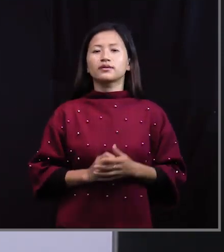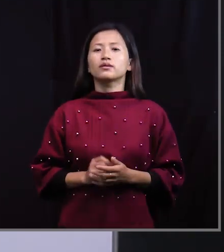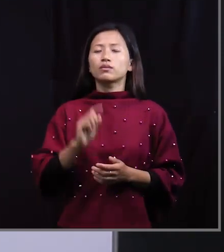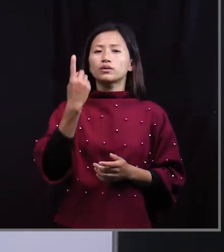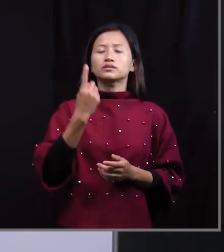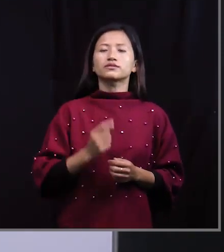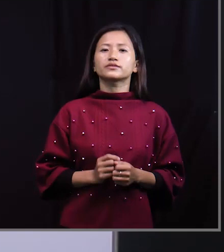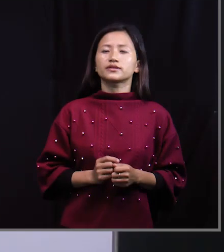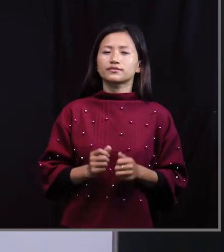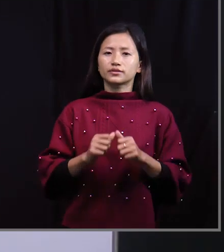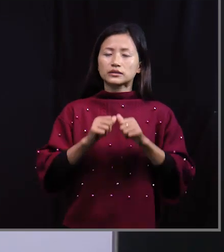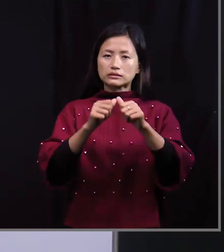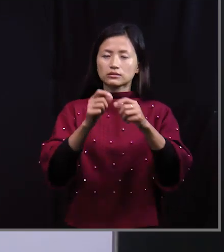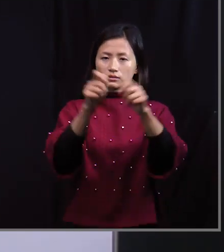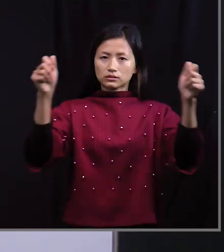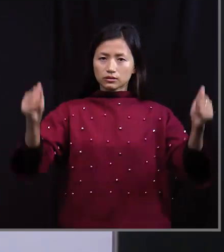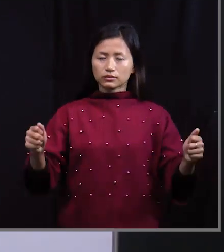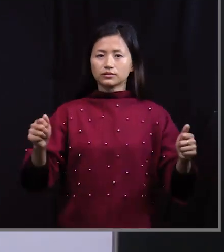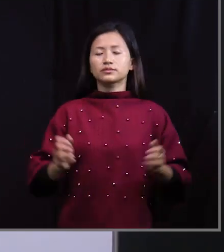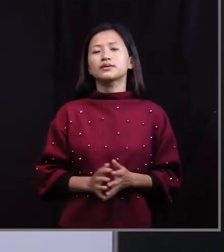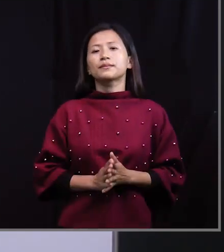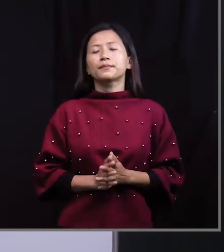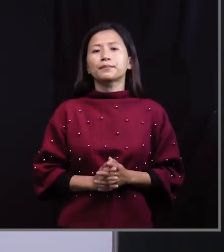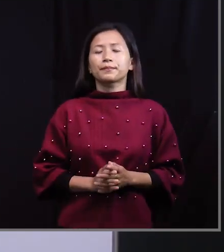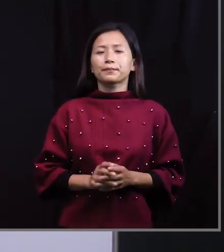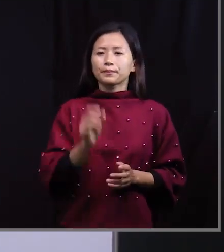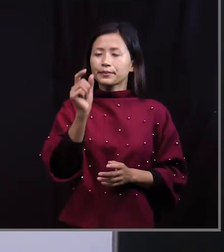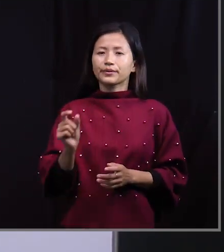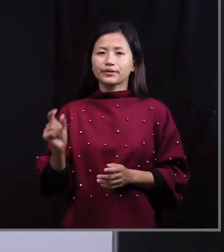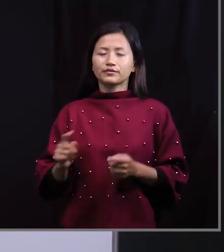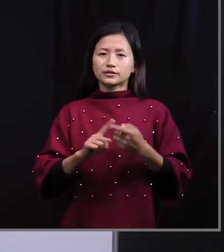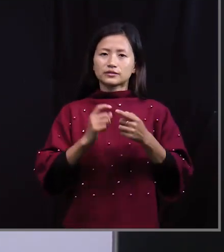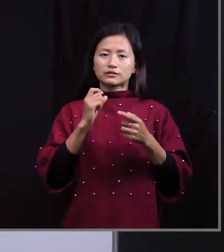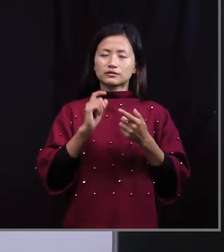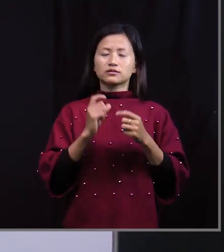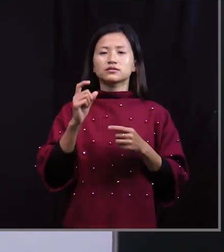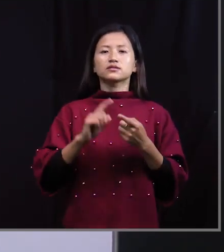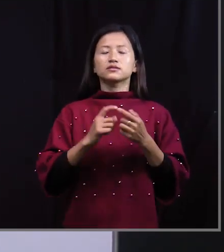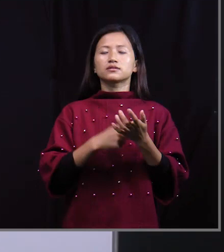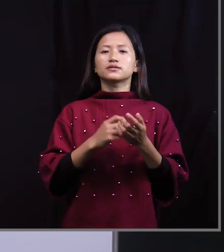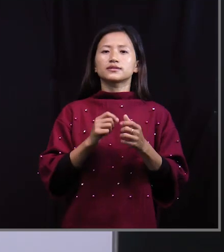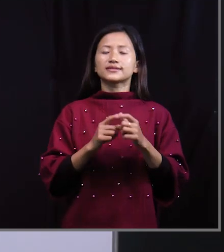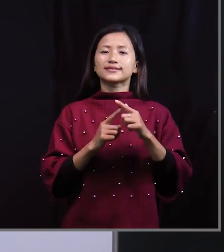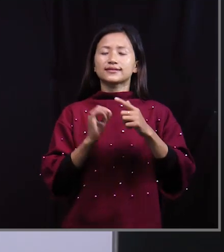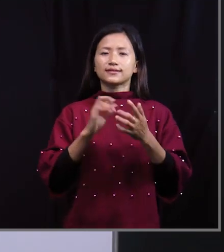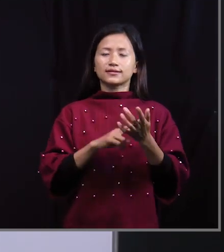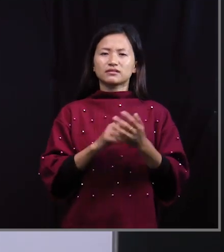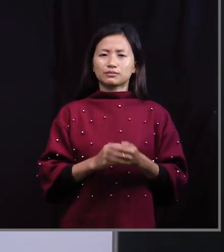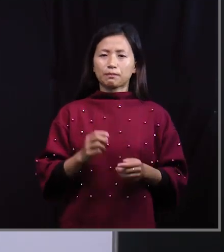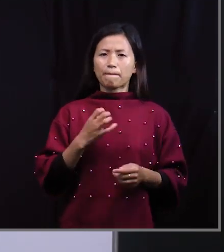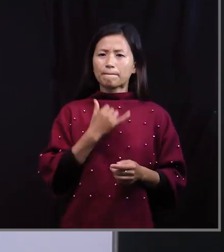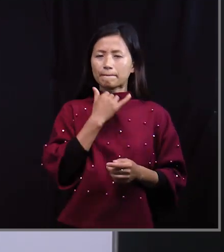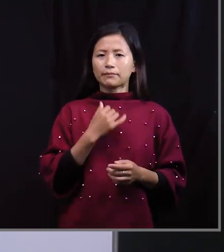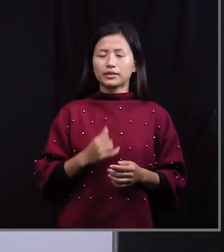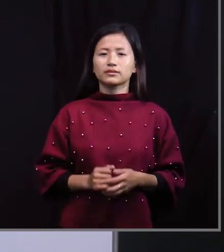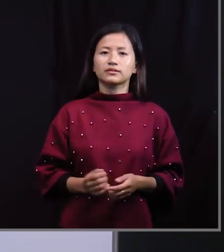of the advertisement, there were certain people of a certain region, they misinterpreted this "Come Alive" slogan